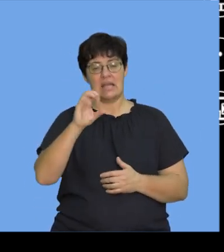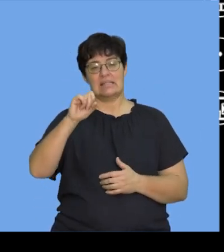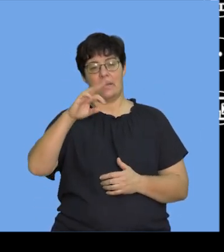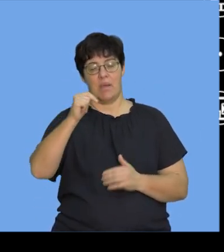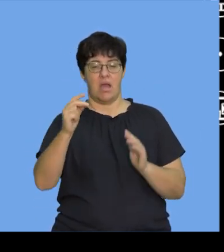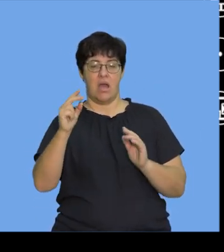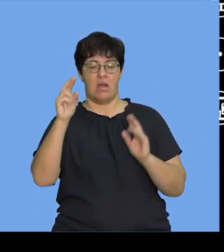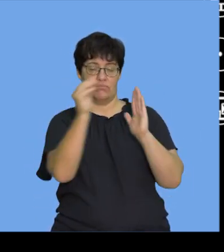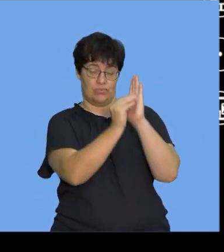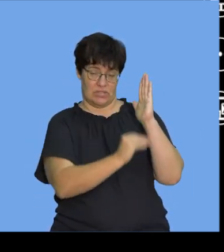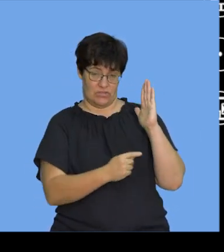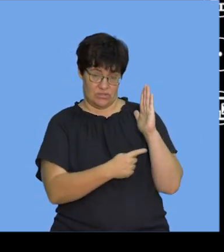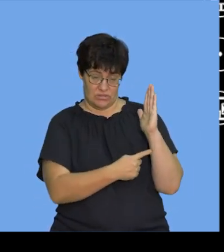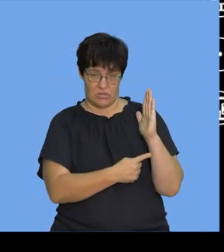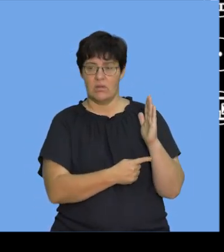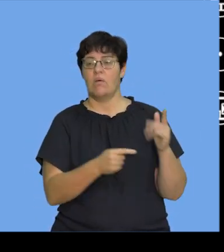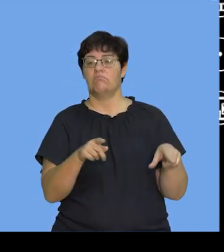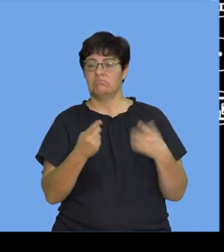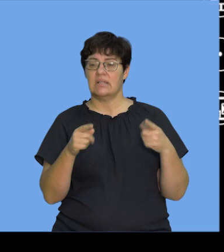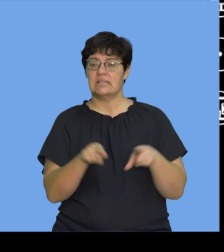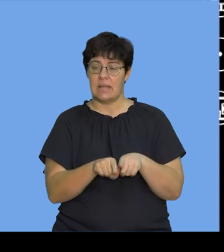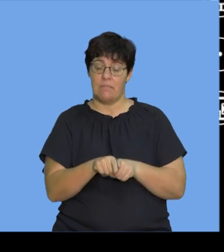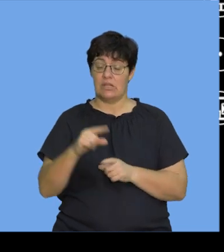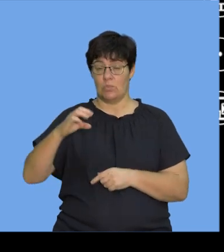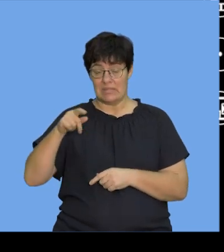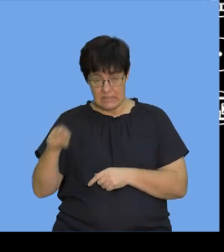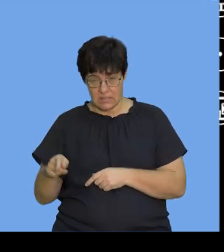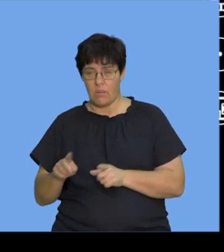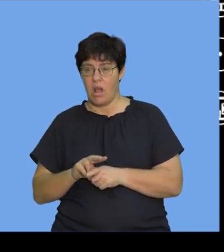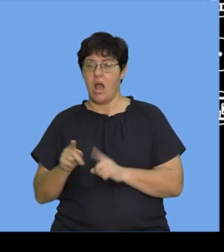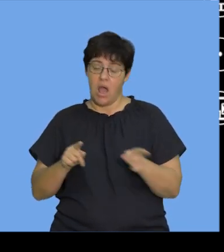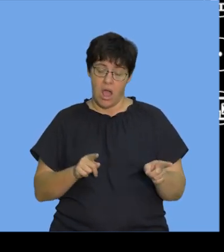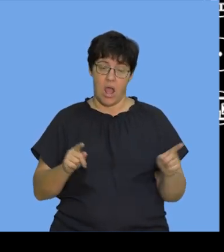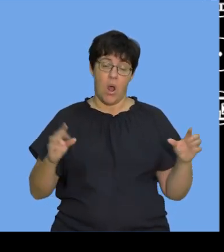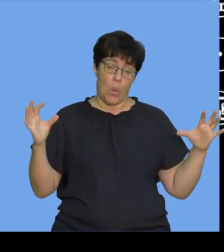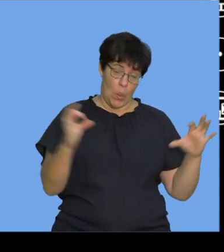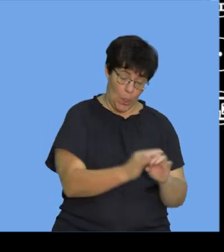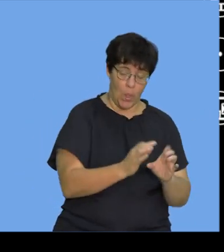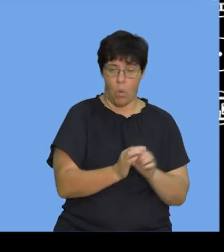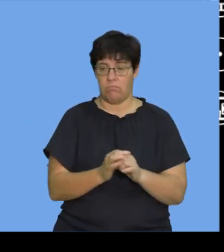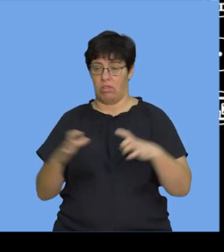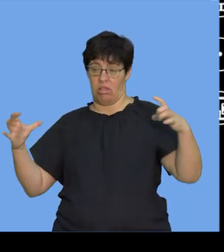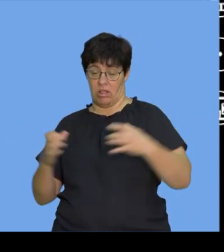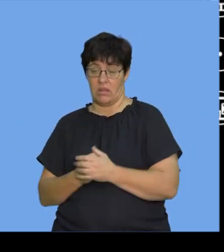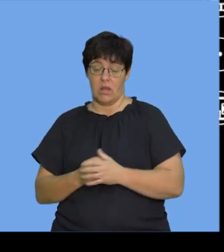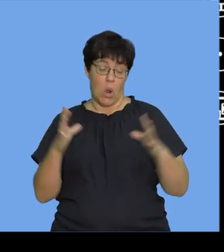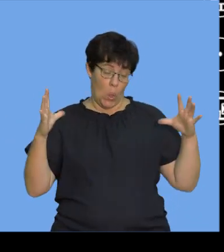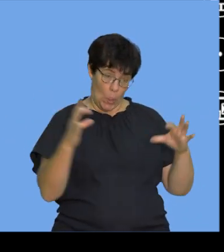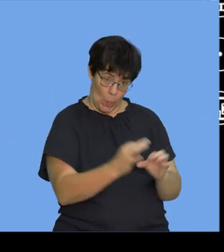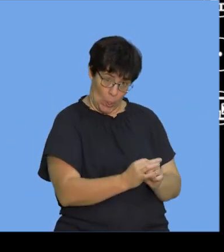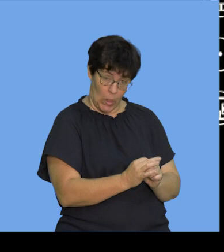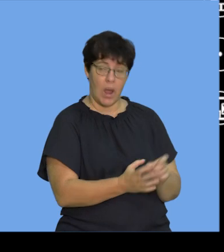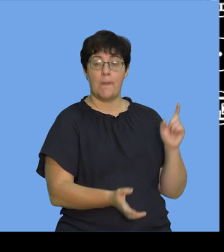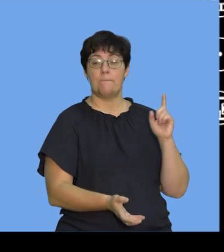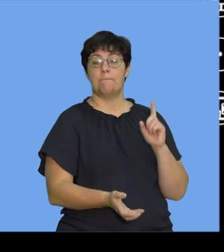And then with the geometric, it is either converging or diverging. If it is converging, then you can find